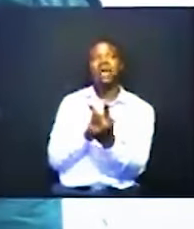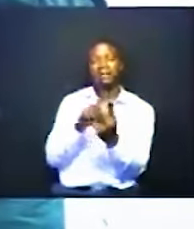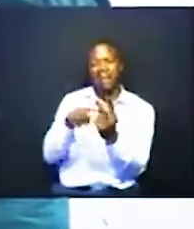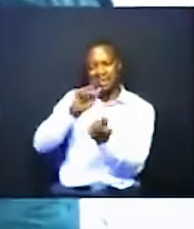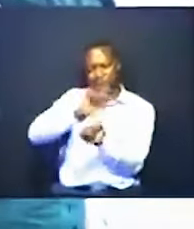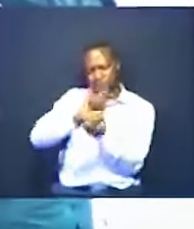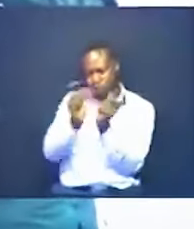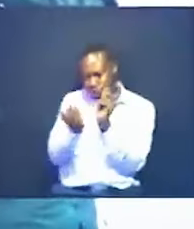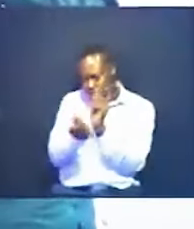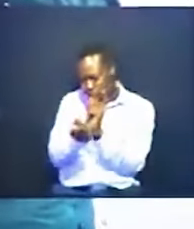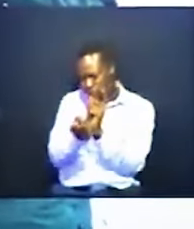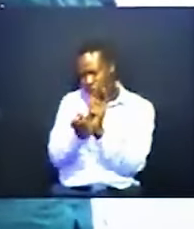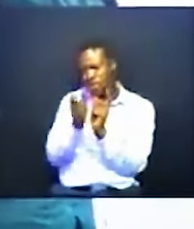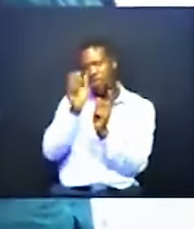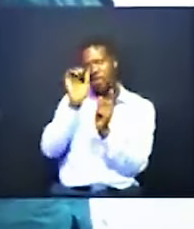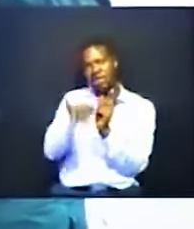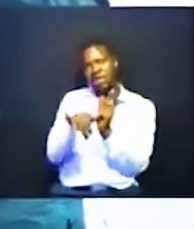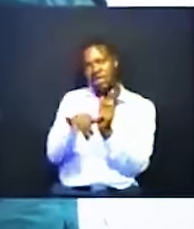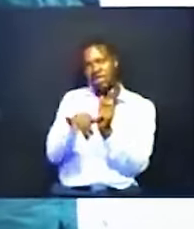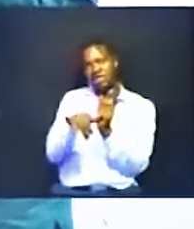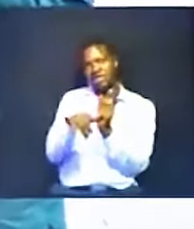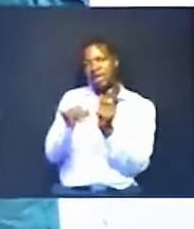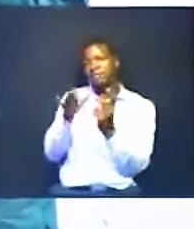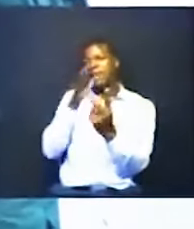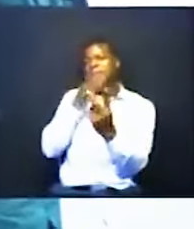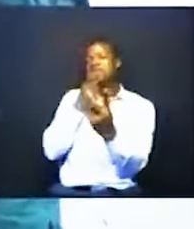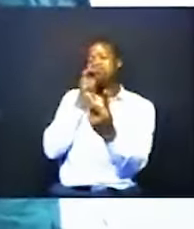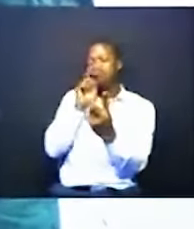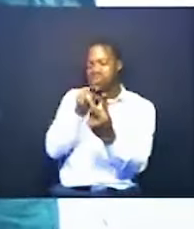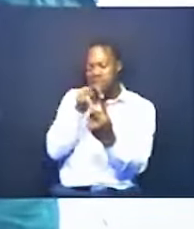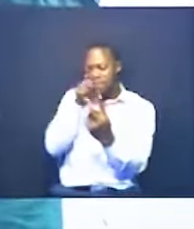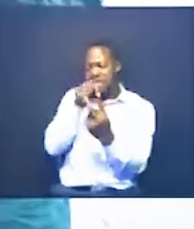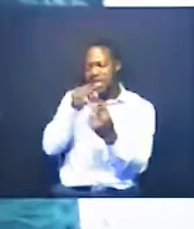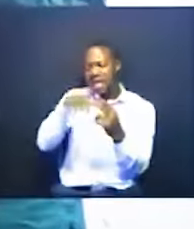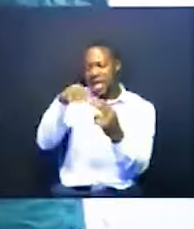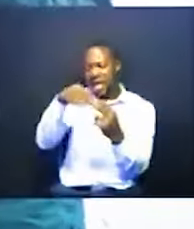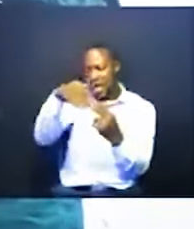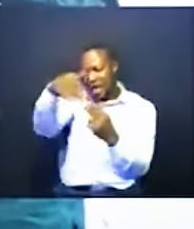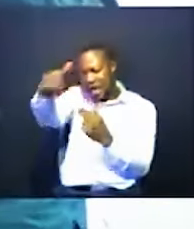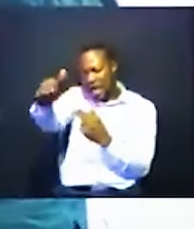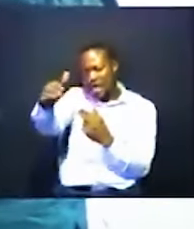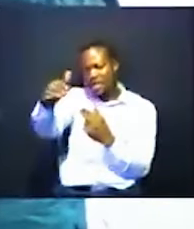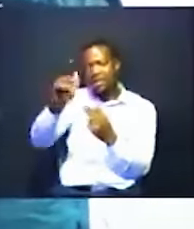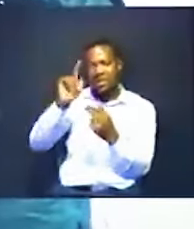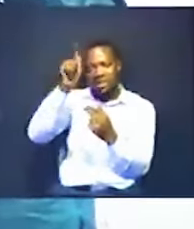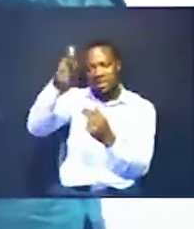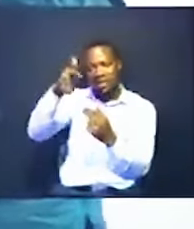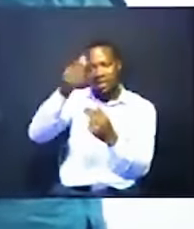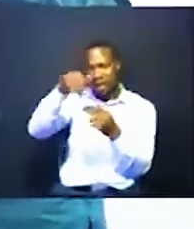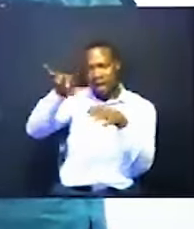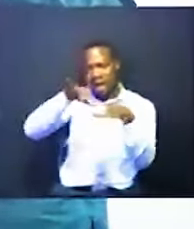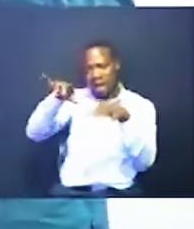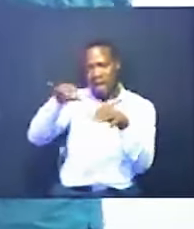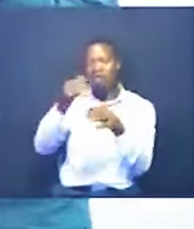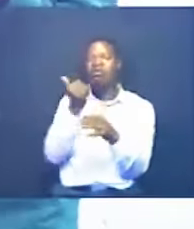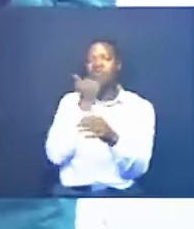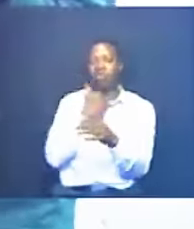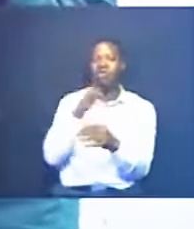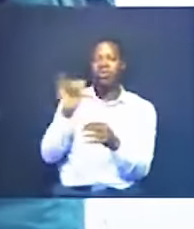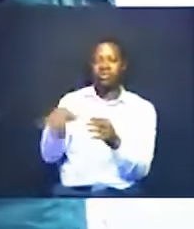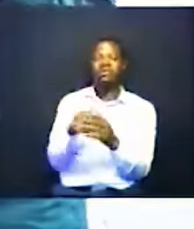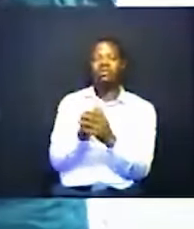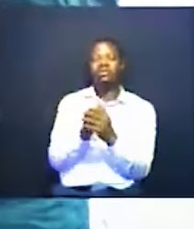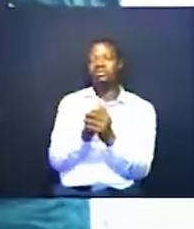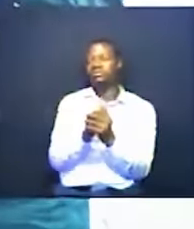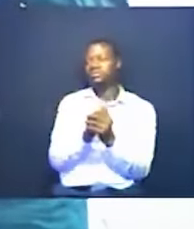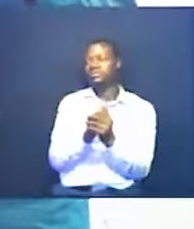the change that was a departure from the father's instruction was wrong. Nanso nia ebebra